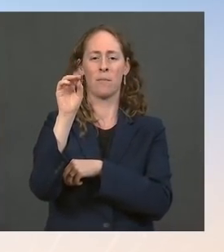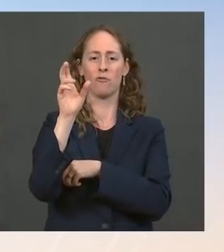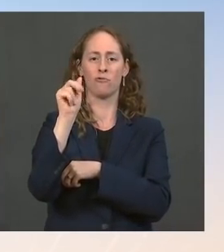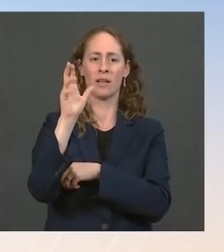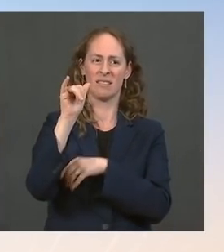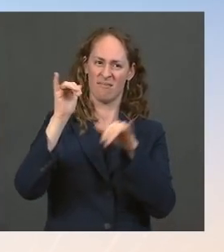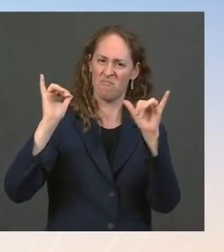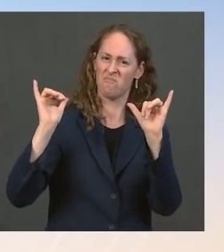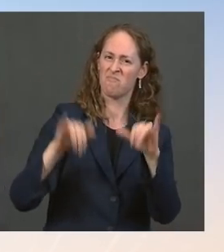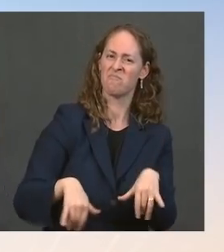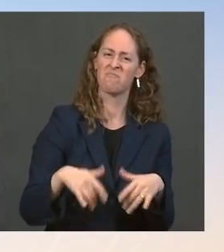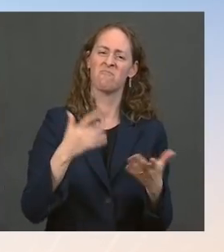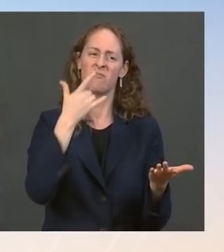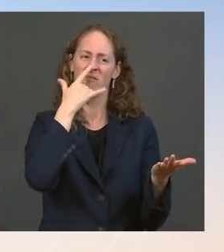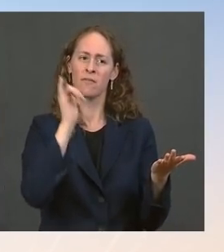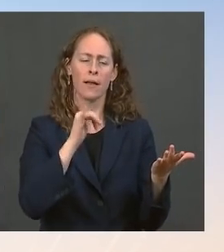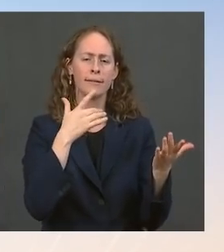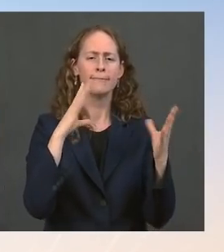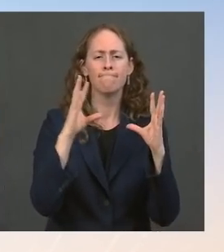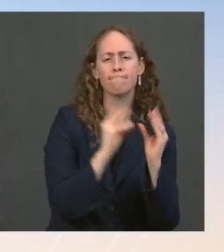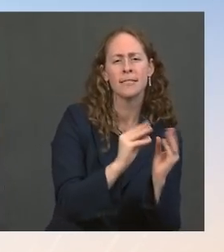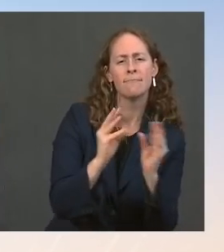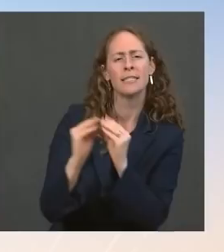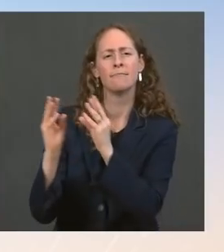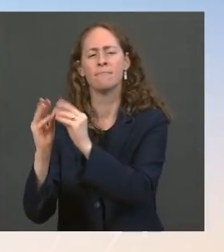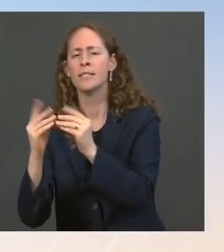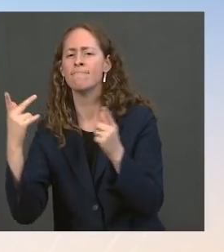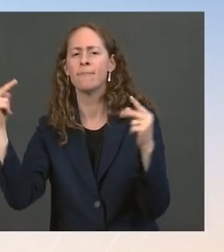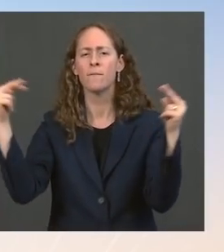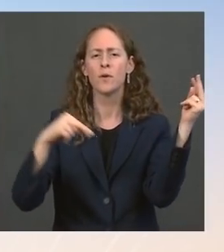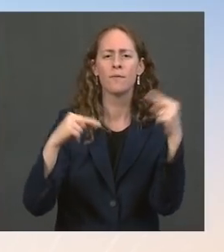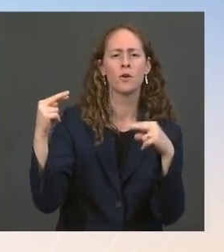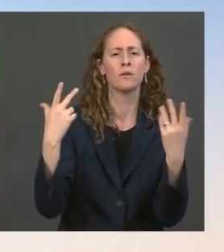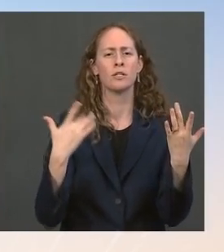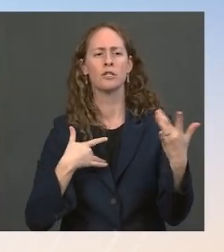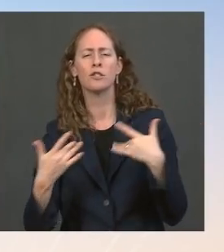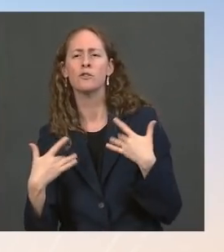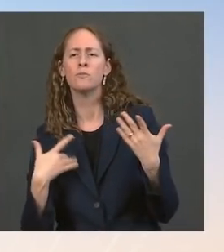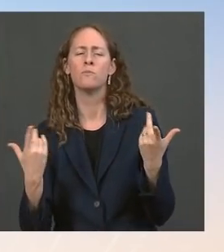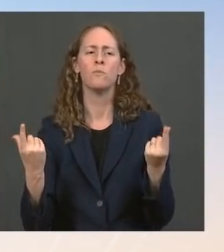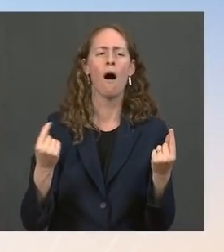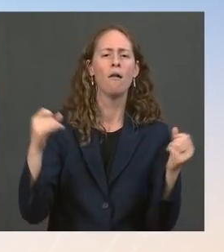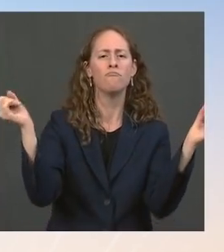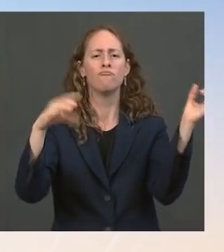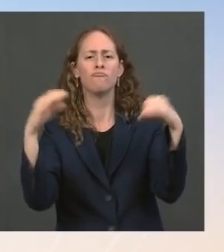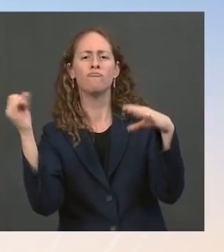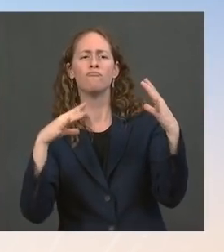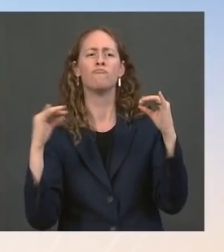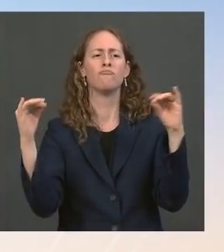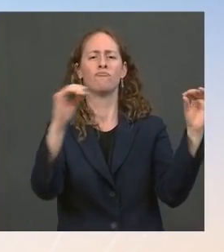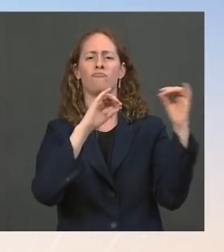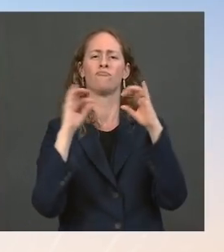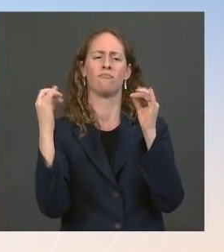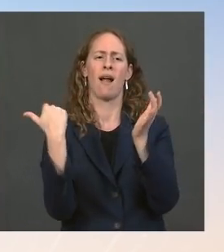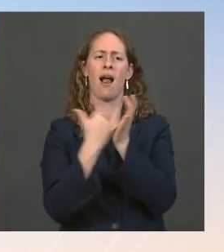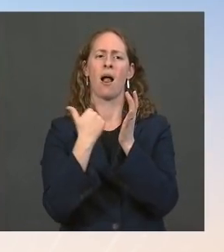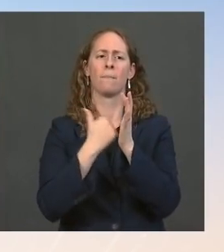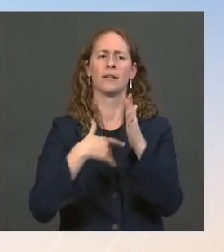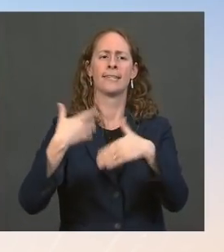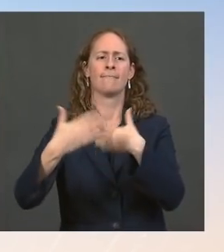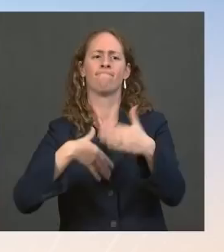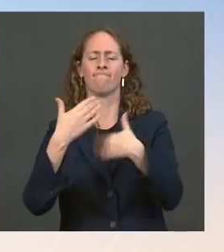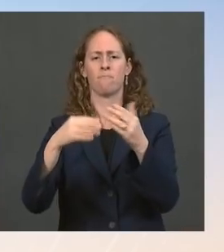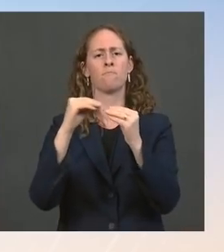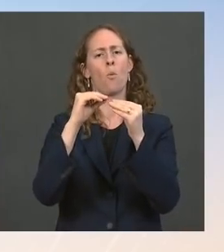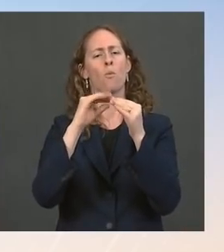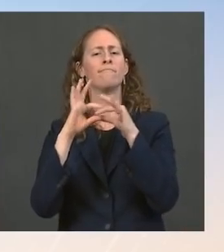of voices, hearing from them on what they're excited about, where they may have concerns, and trying to help be a unifier in moving the process